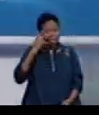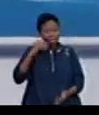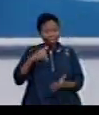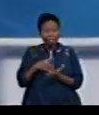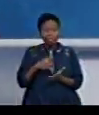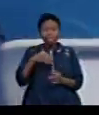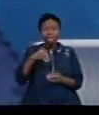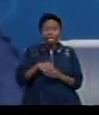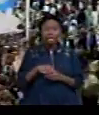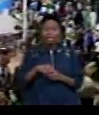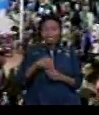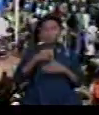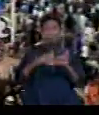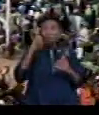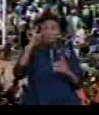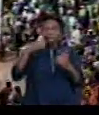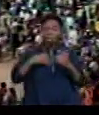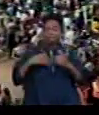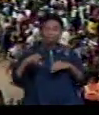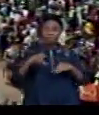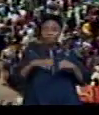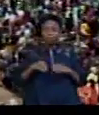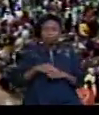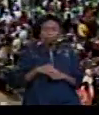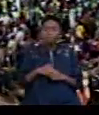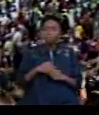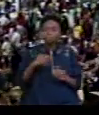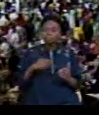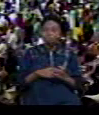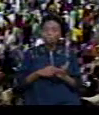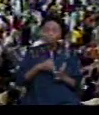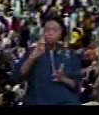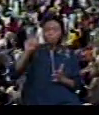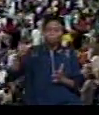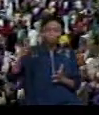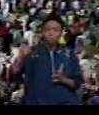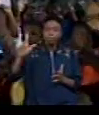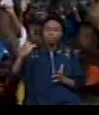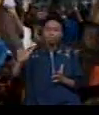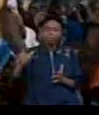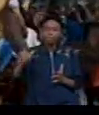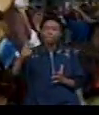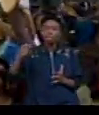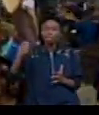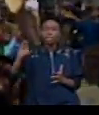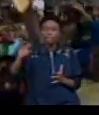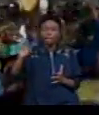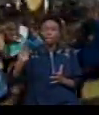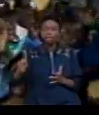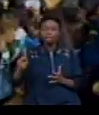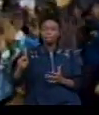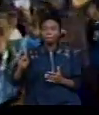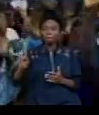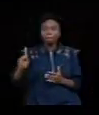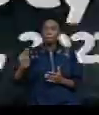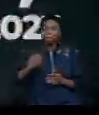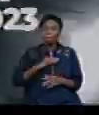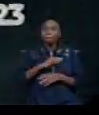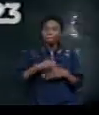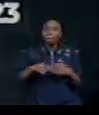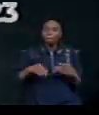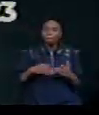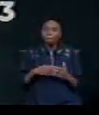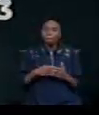in what he has done. The July edition of the Global Crusade with Kumuyi, GCK. Old